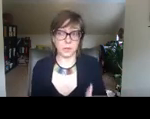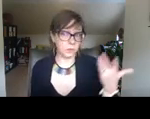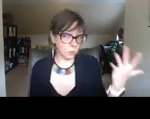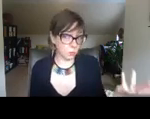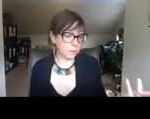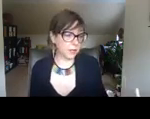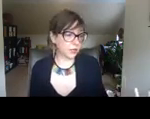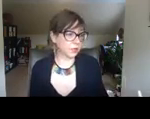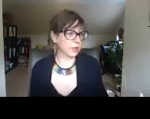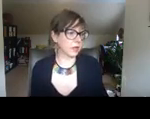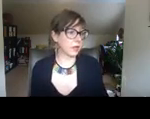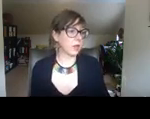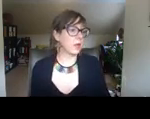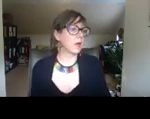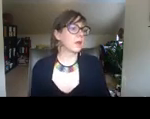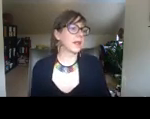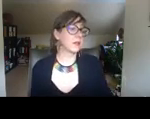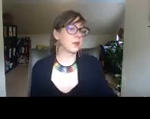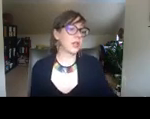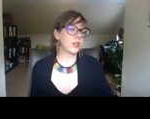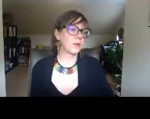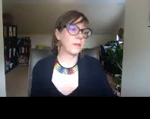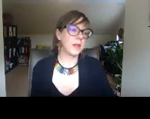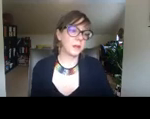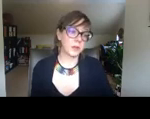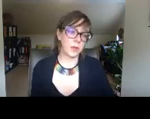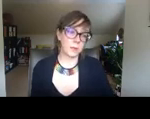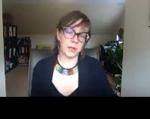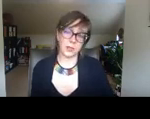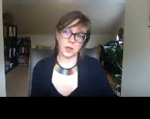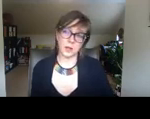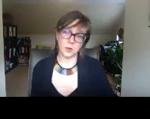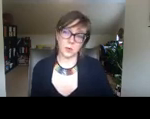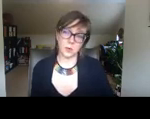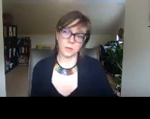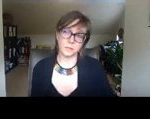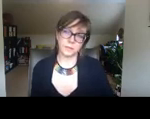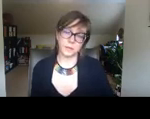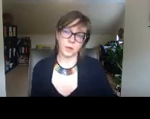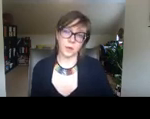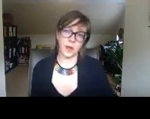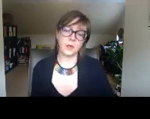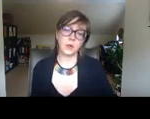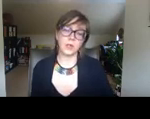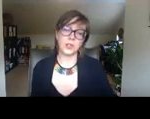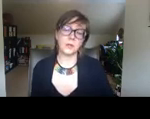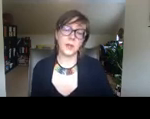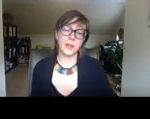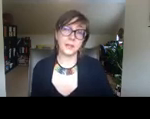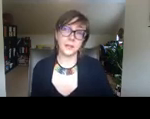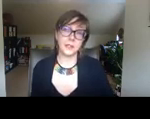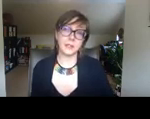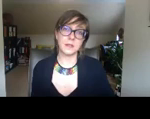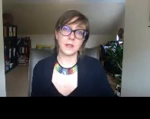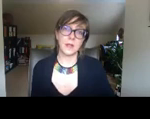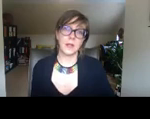flow. This is what patients are saying. Less negotiation of meaning between patient and interpreter. Okay, negotiation of meaning